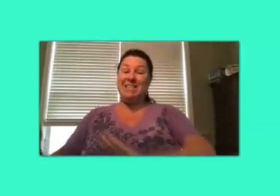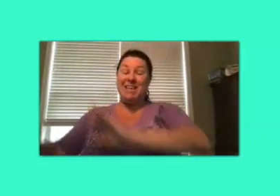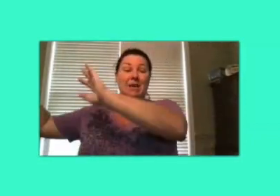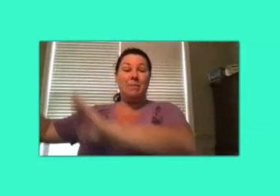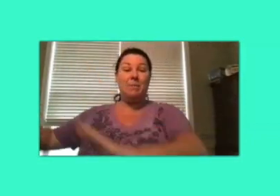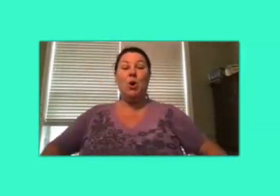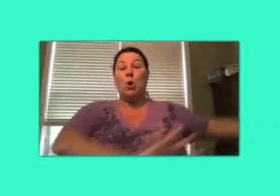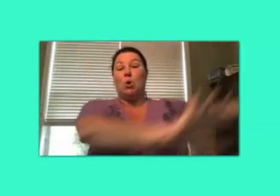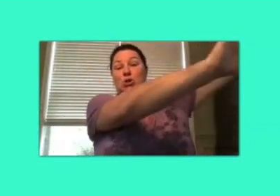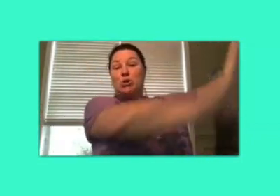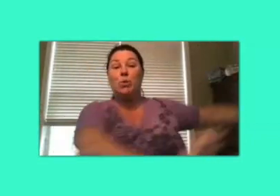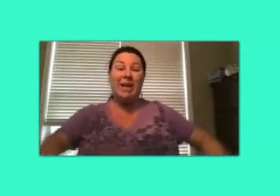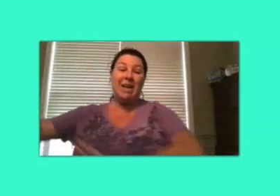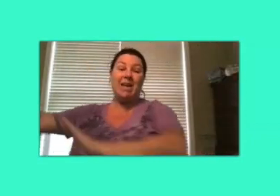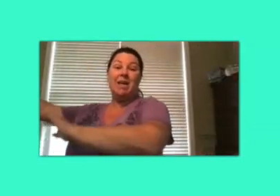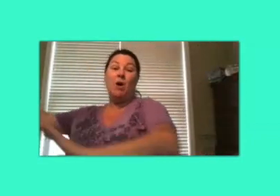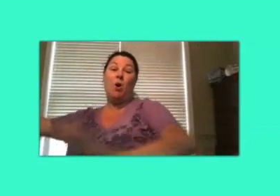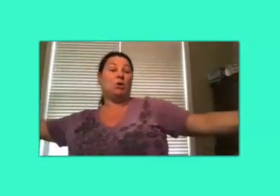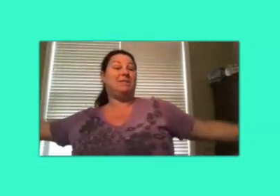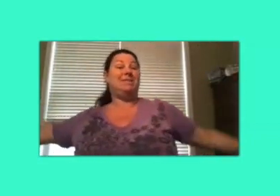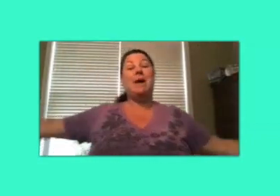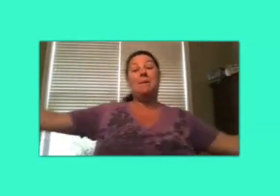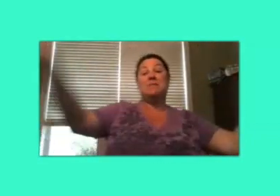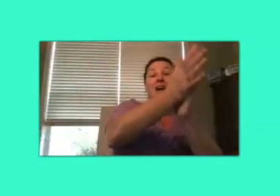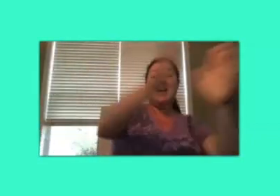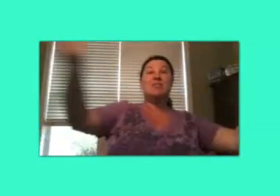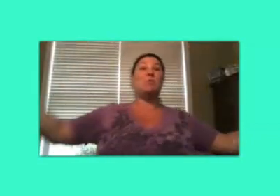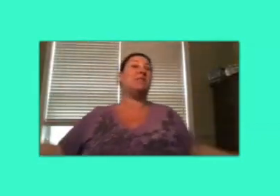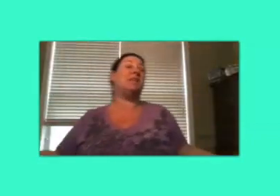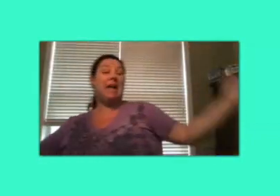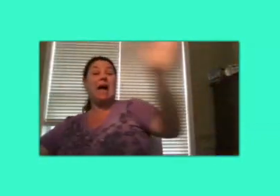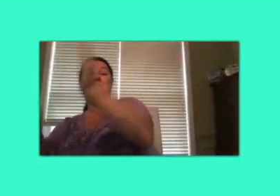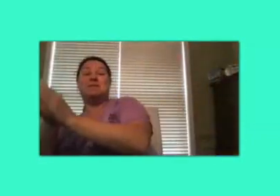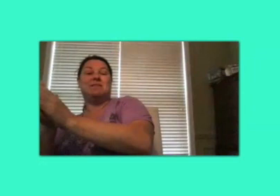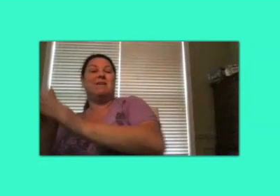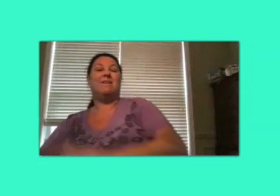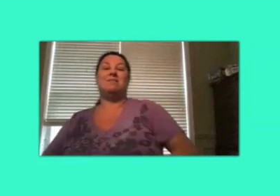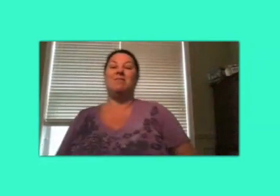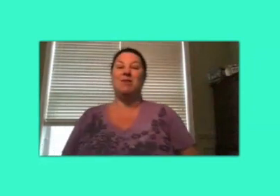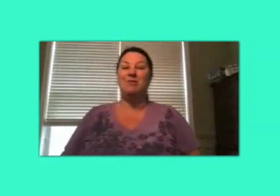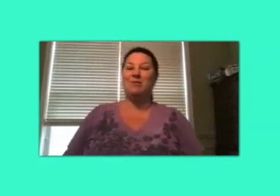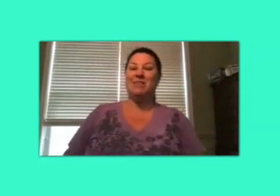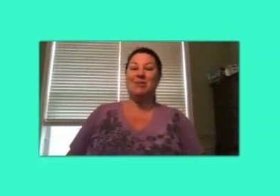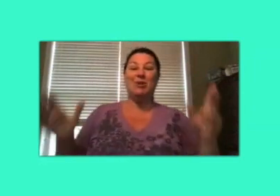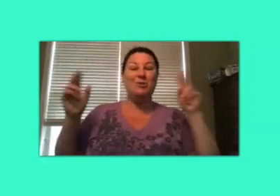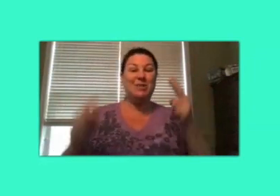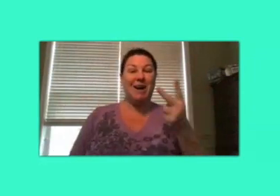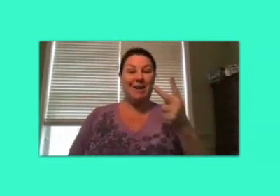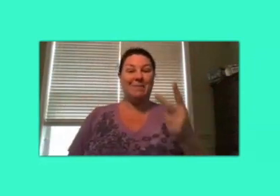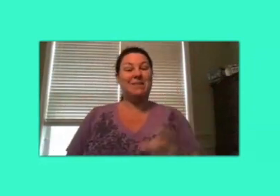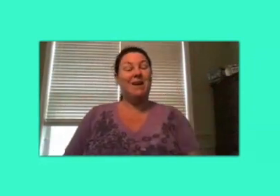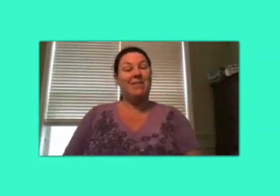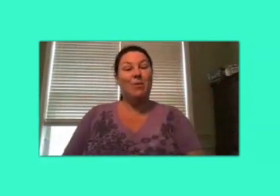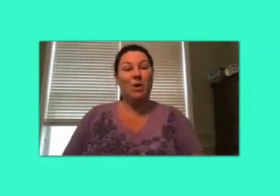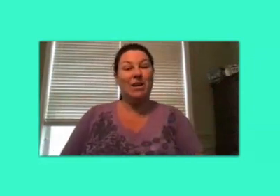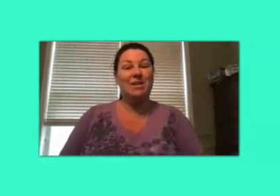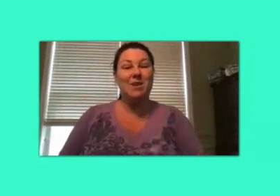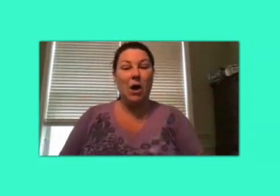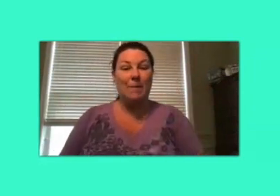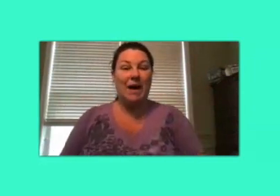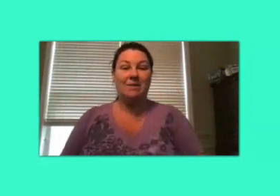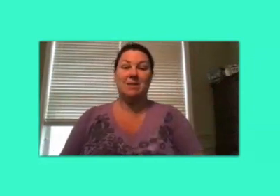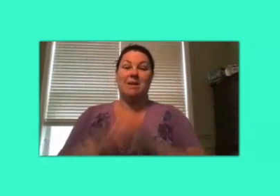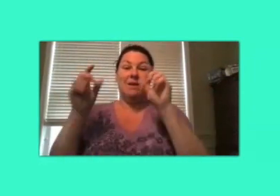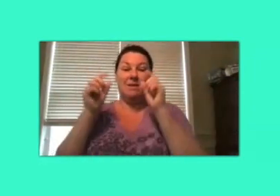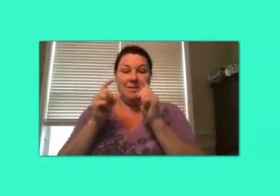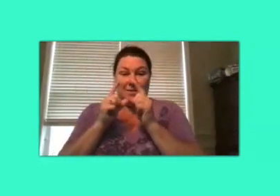or skip or swing or step touch with claps. So those are the two types that we're going to